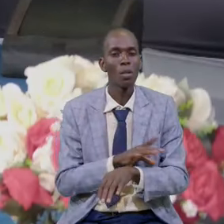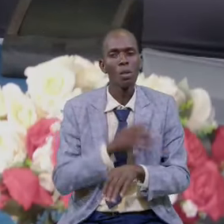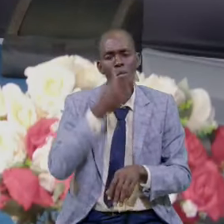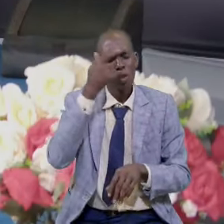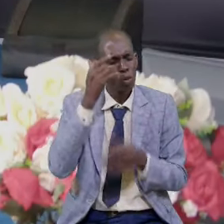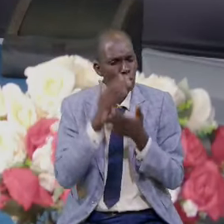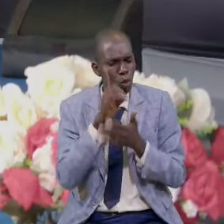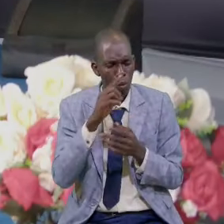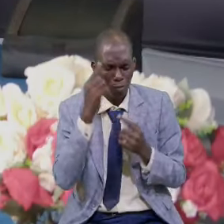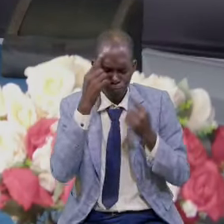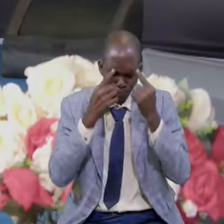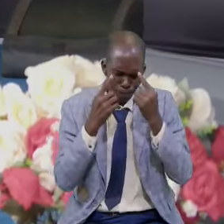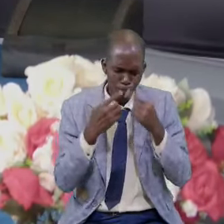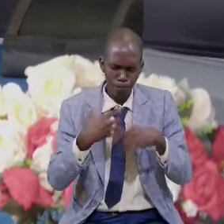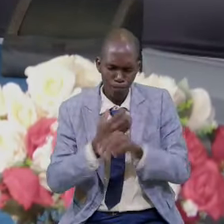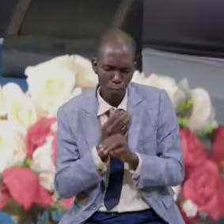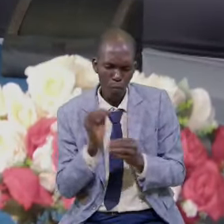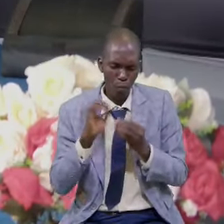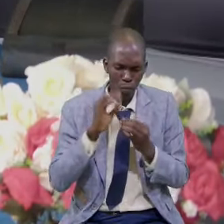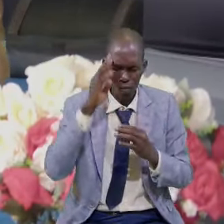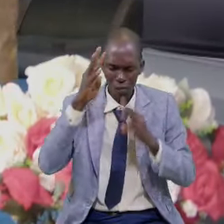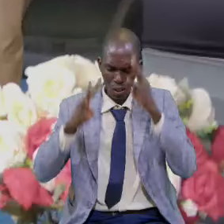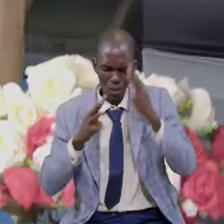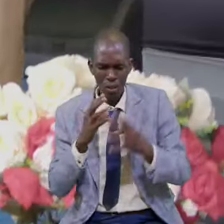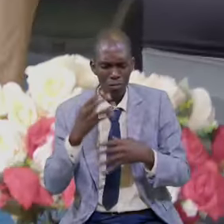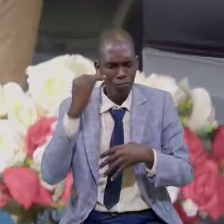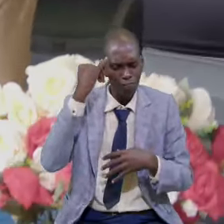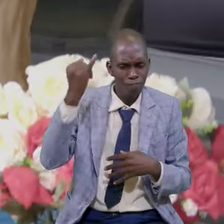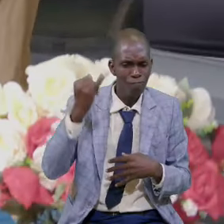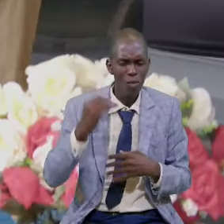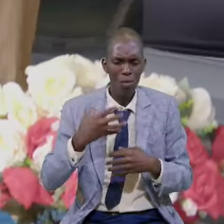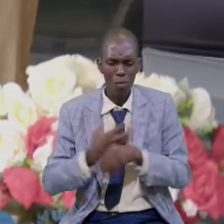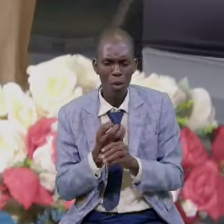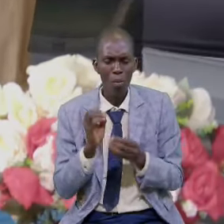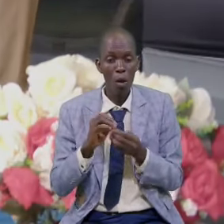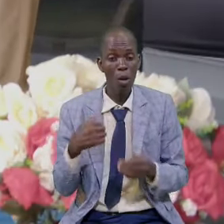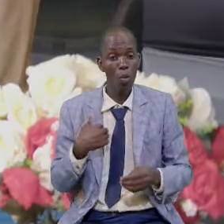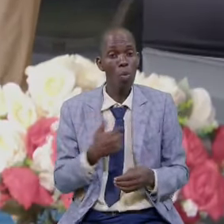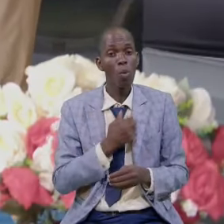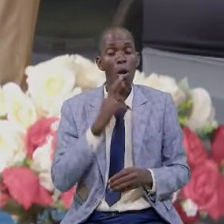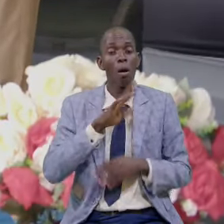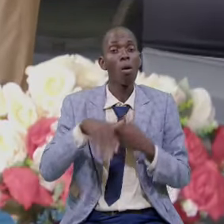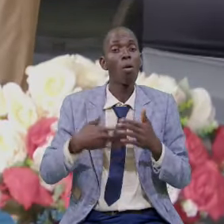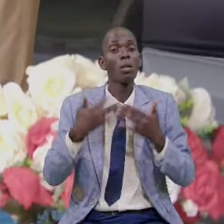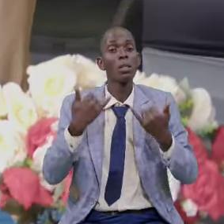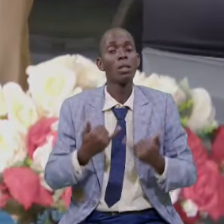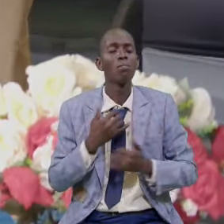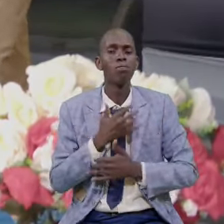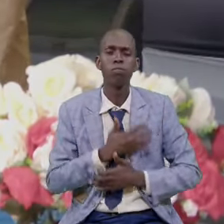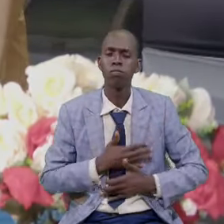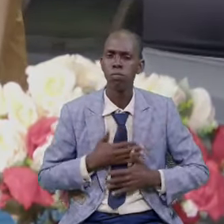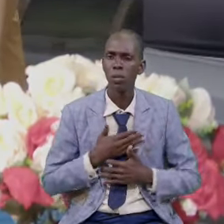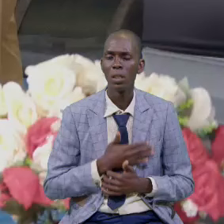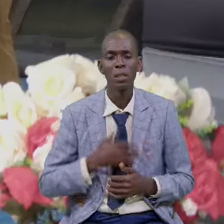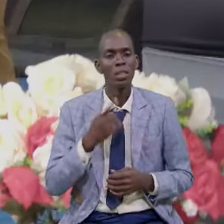on doing that, and were beneficiaries of all those things that people said,